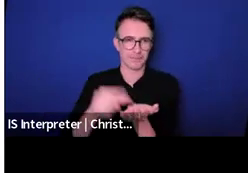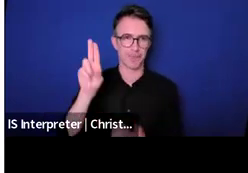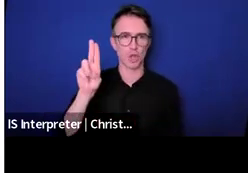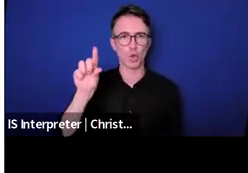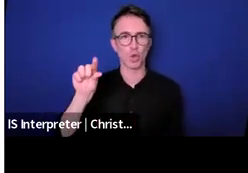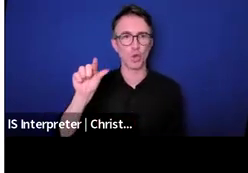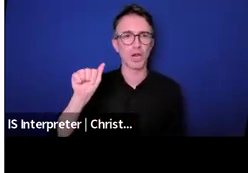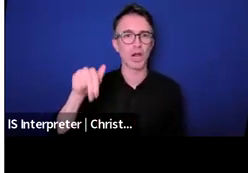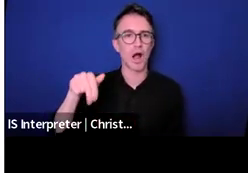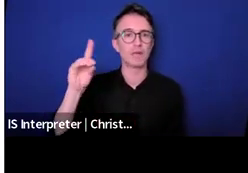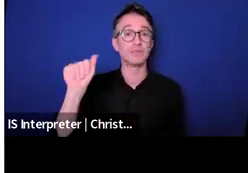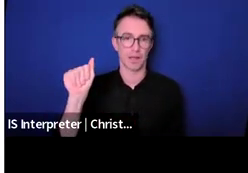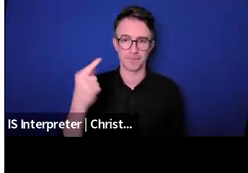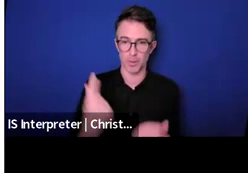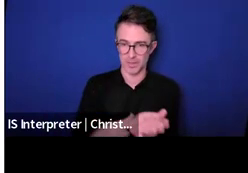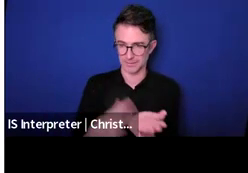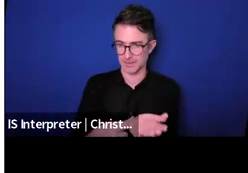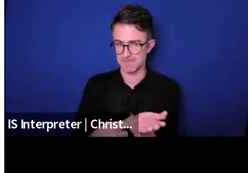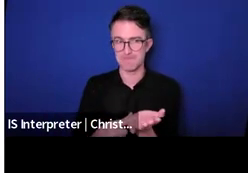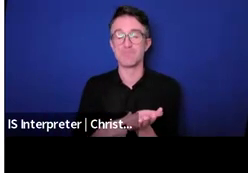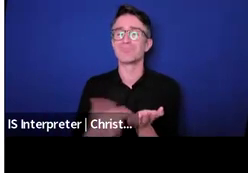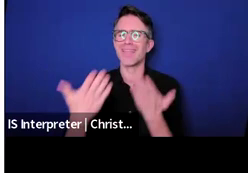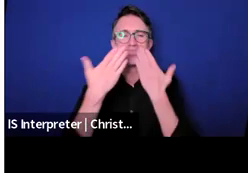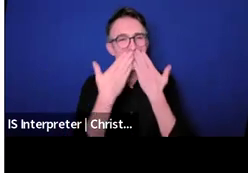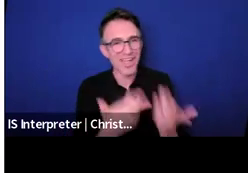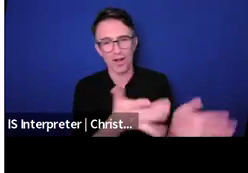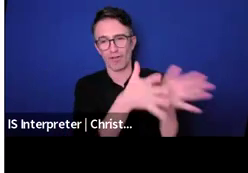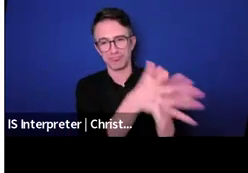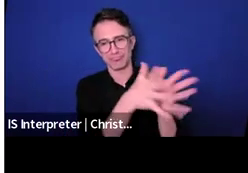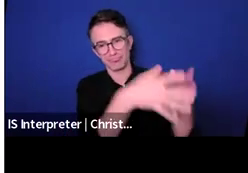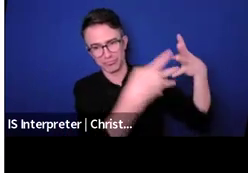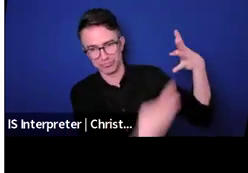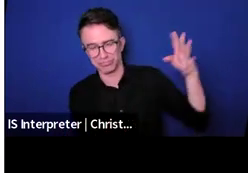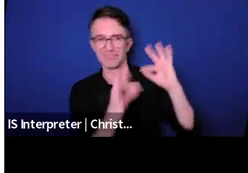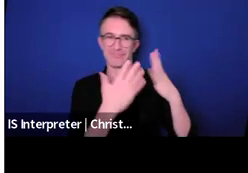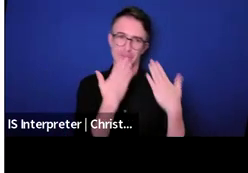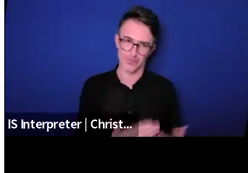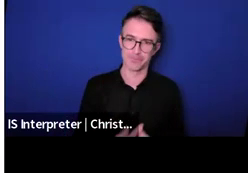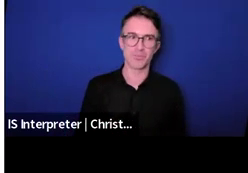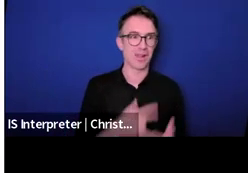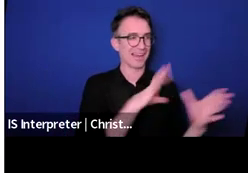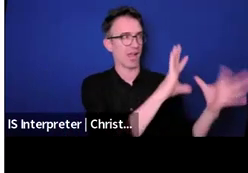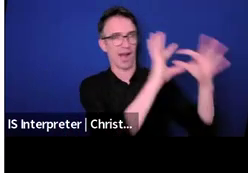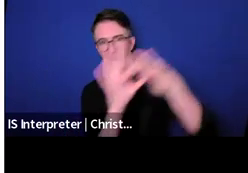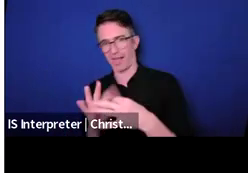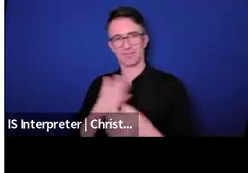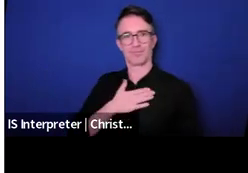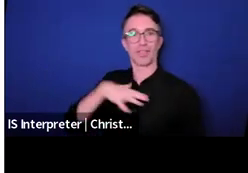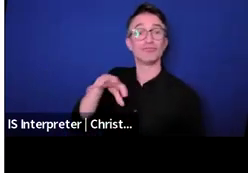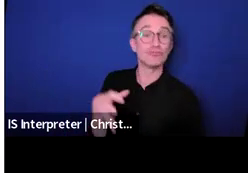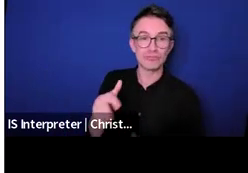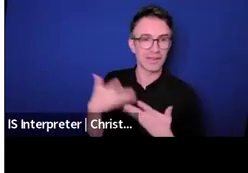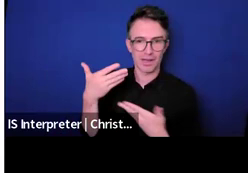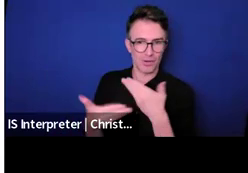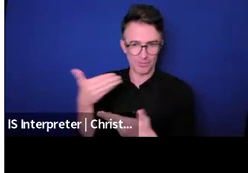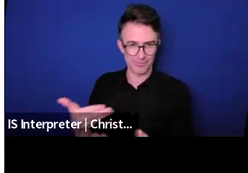provides a very good leeway into what we're going to be talking about. And if we can go to the next slide, please. So